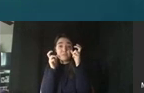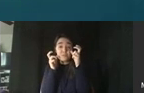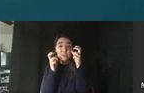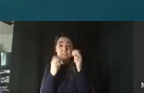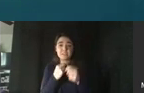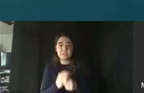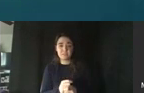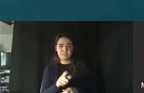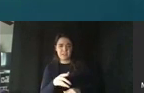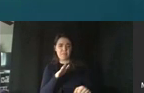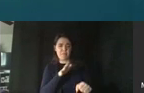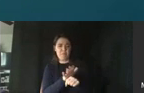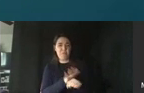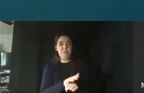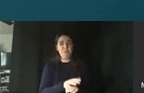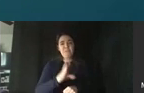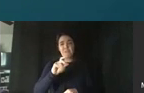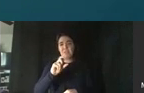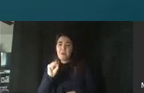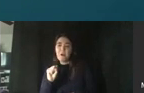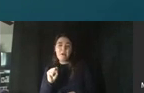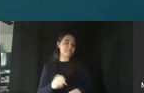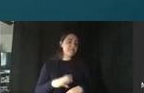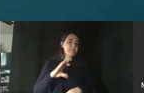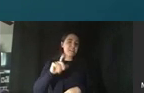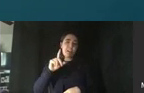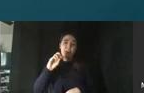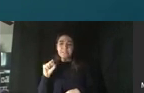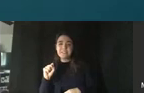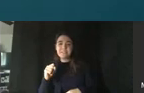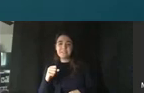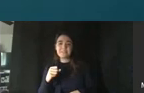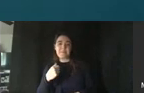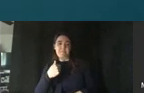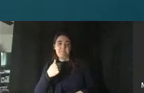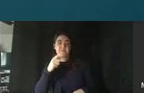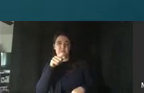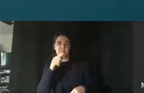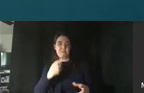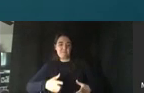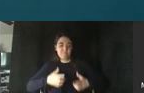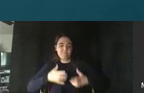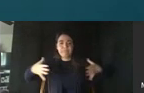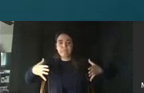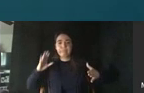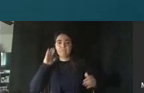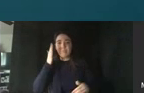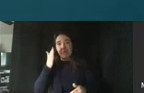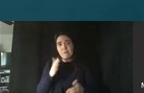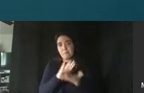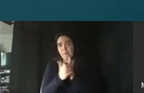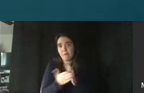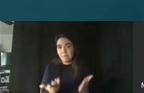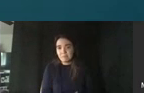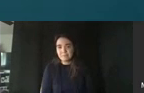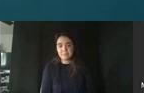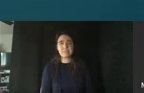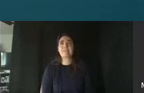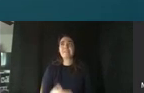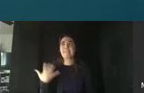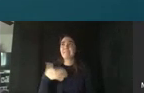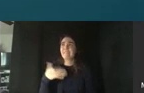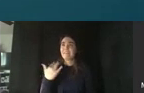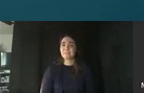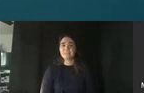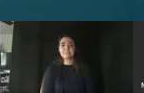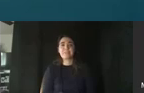and calories. It's going to make you fat, ma'am." And I was just like, oh, God. Great. The first thing a Marine